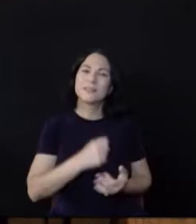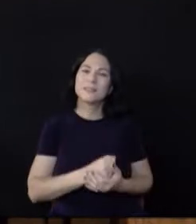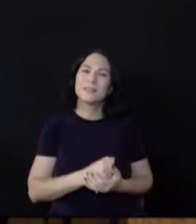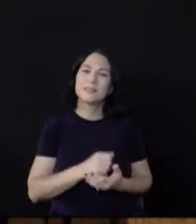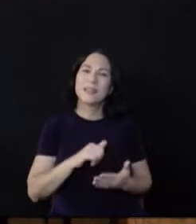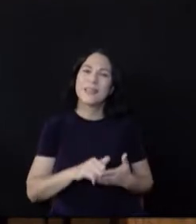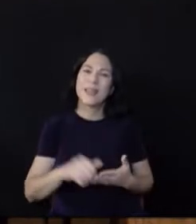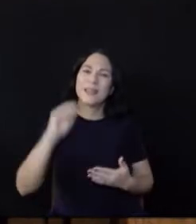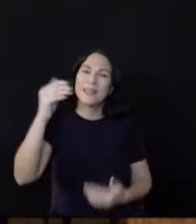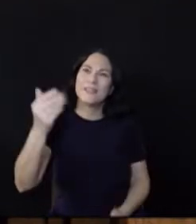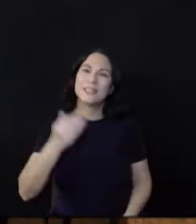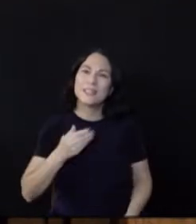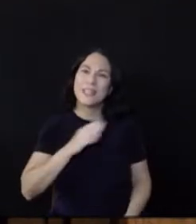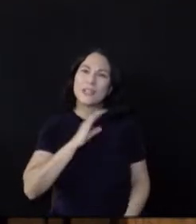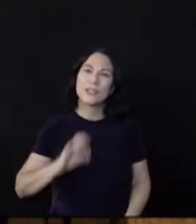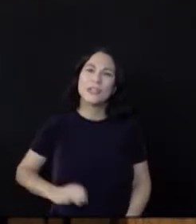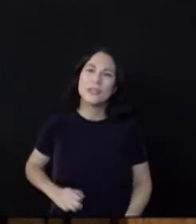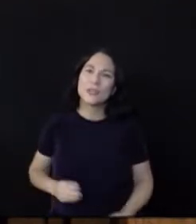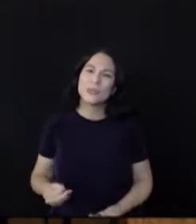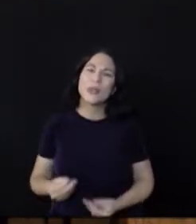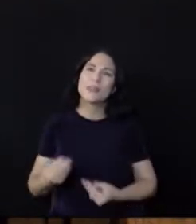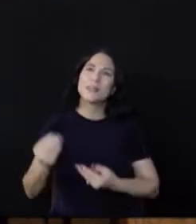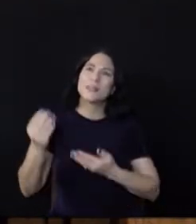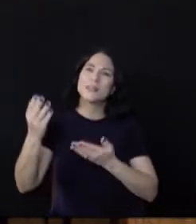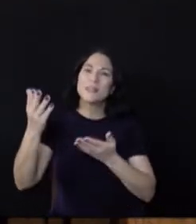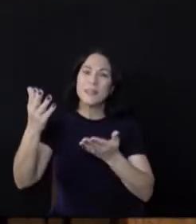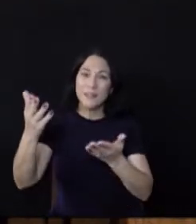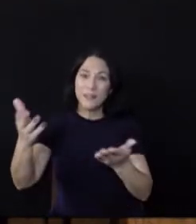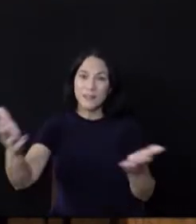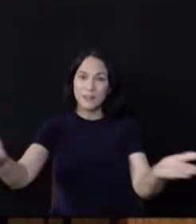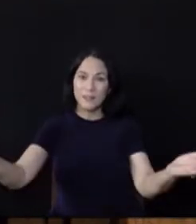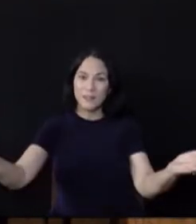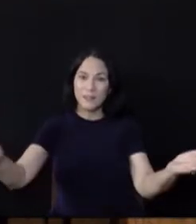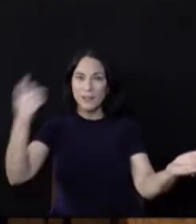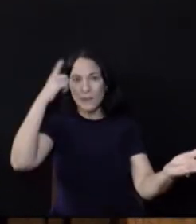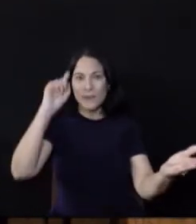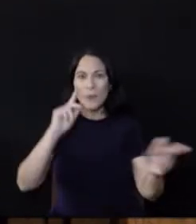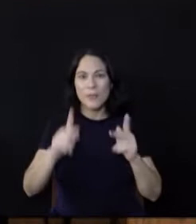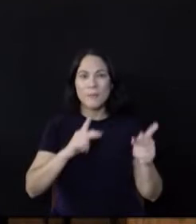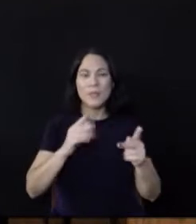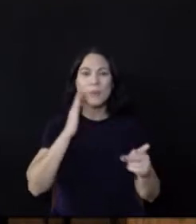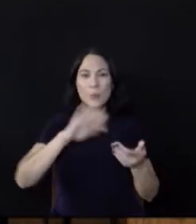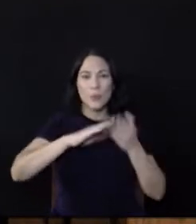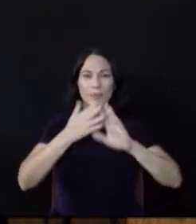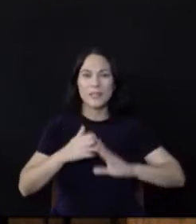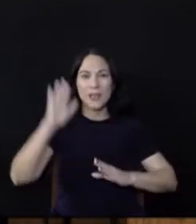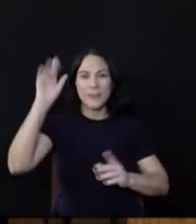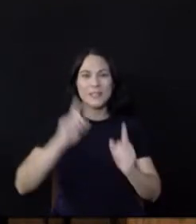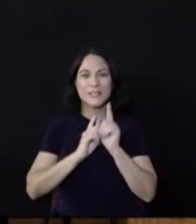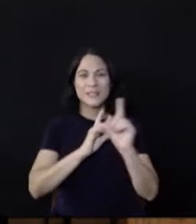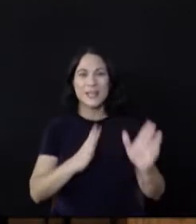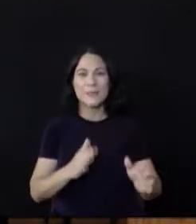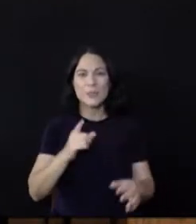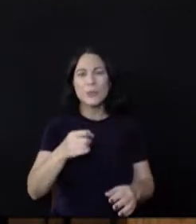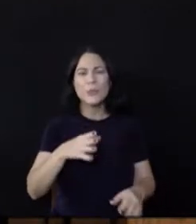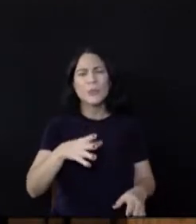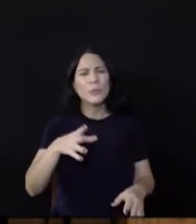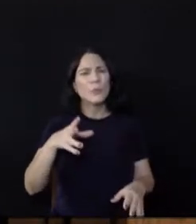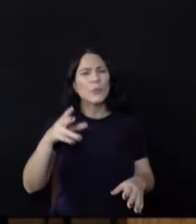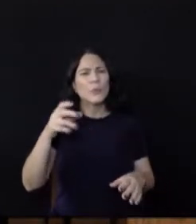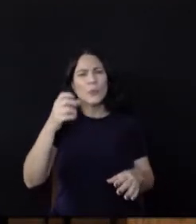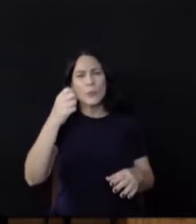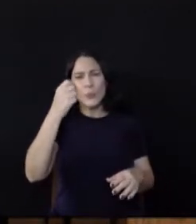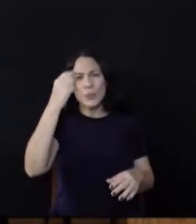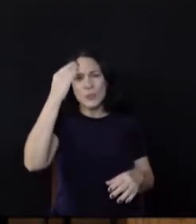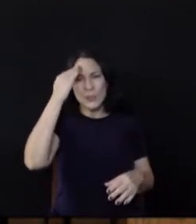that invitation that Christ gives to those who would become his disciples. And you hear somewhere within you, you hear him say,